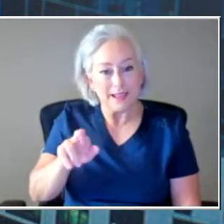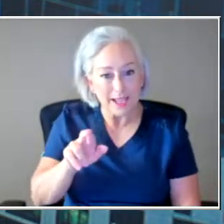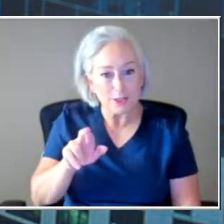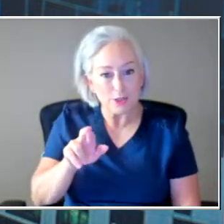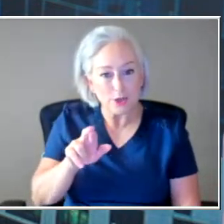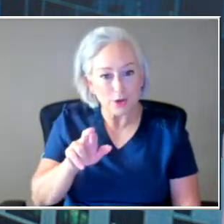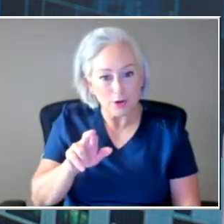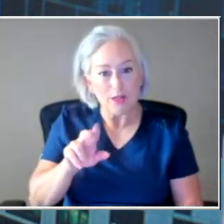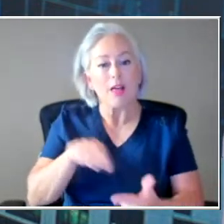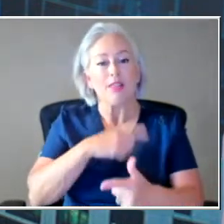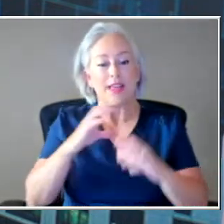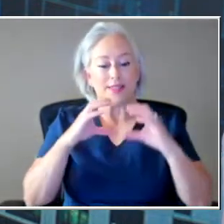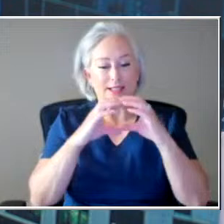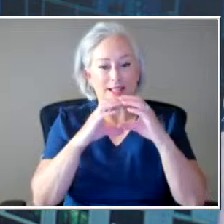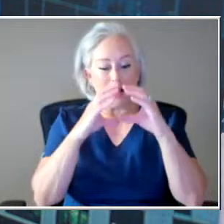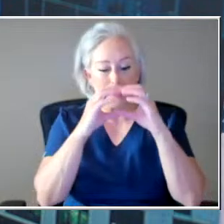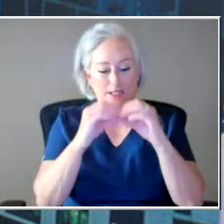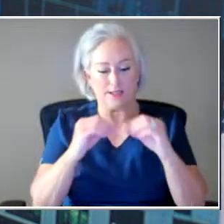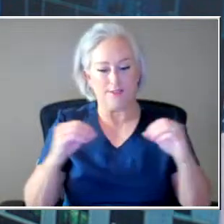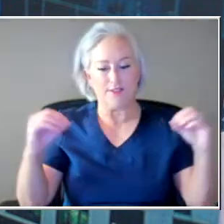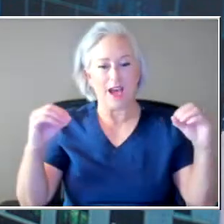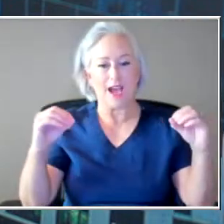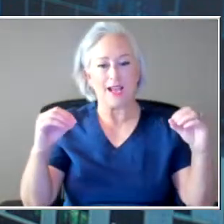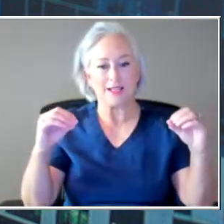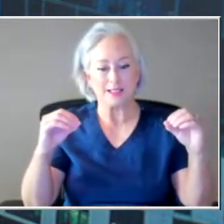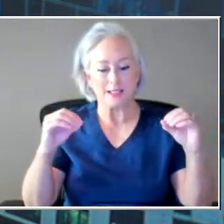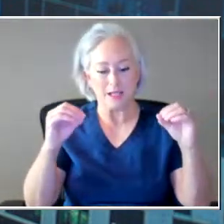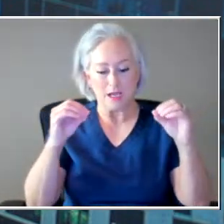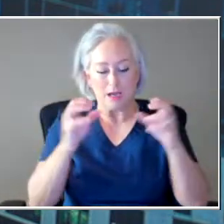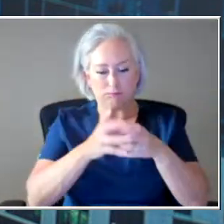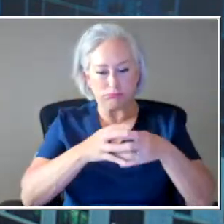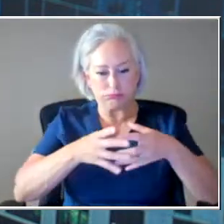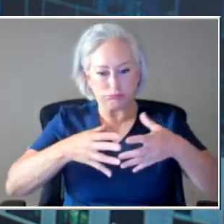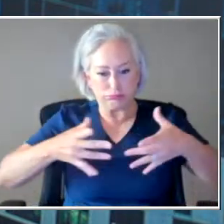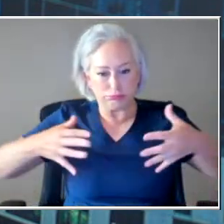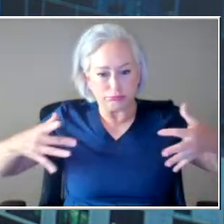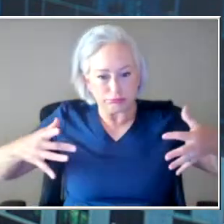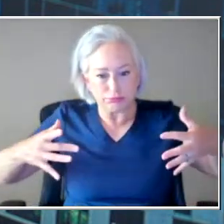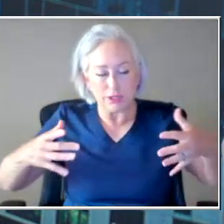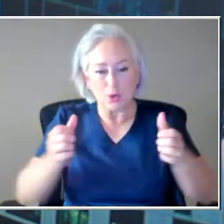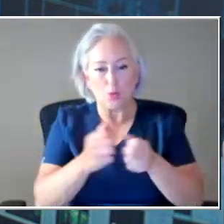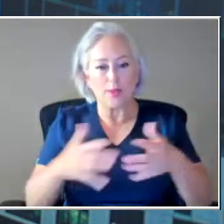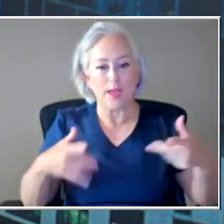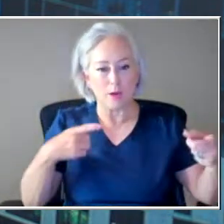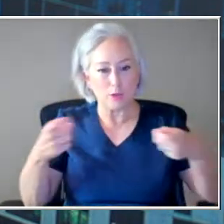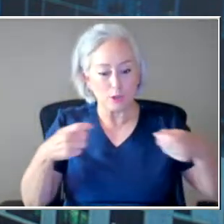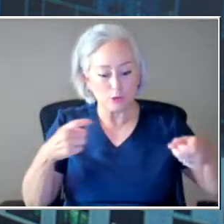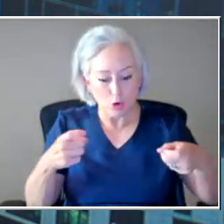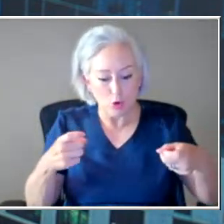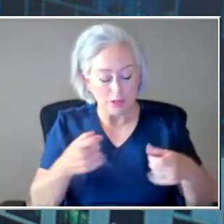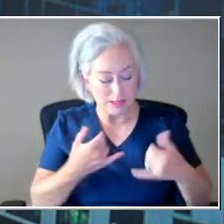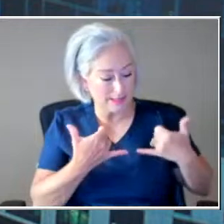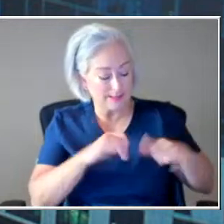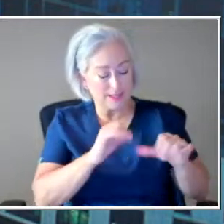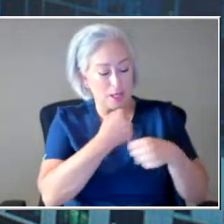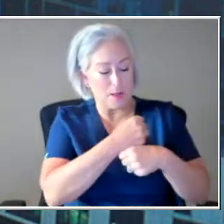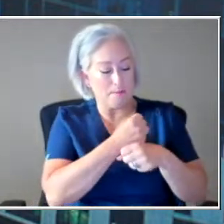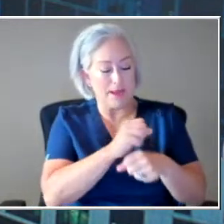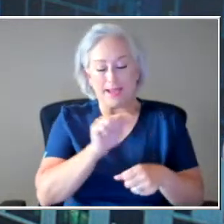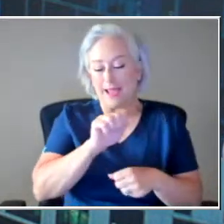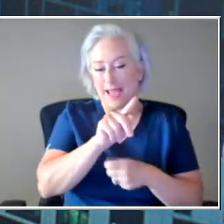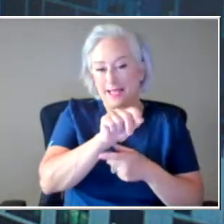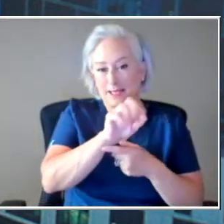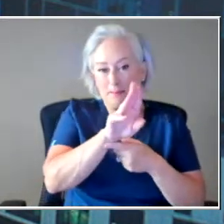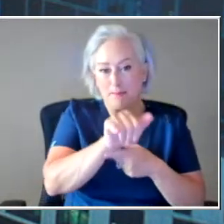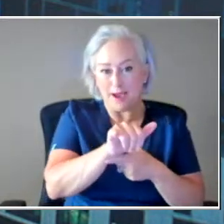starts dividing abnormally and uncontrollably, it produces antibodies still, but those antibodies don't do any good. They're not protecting us